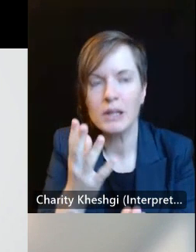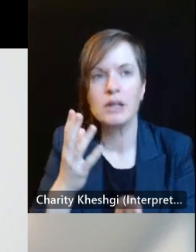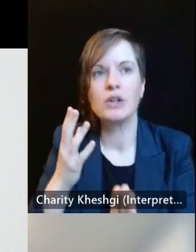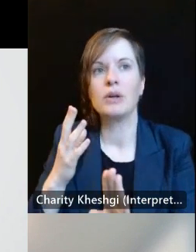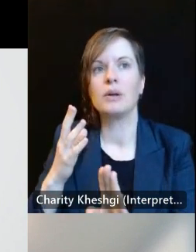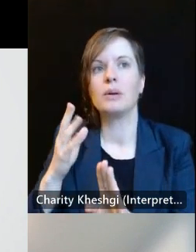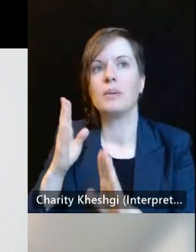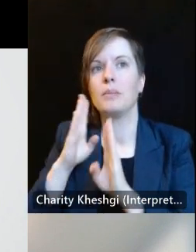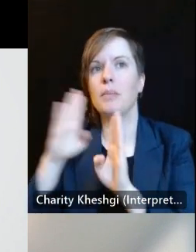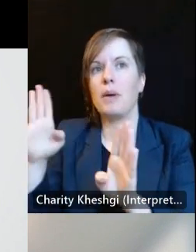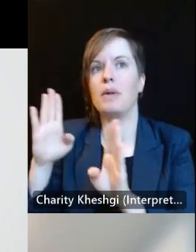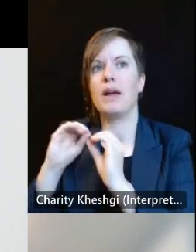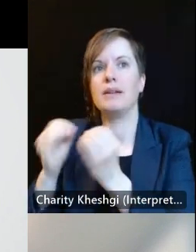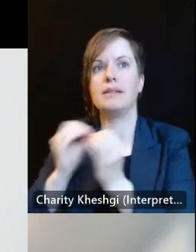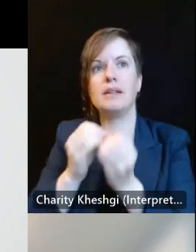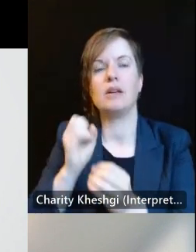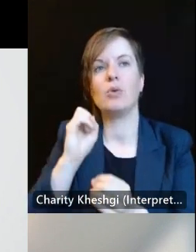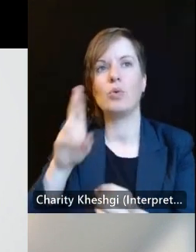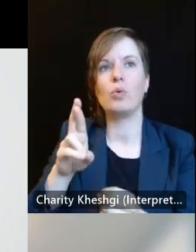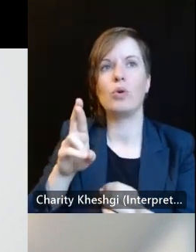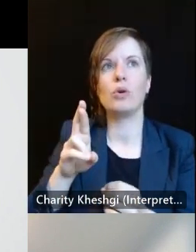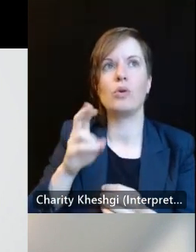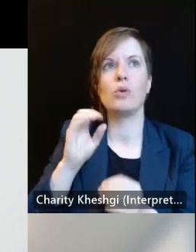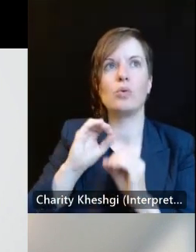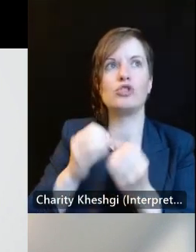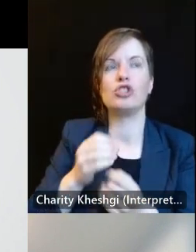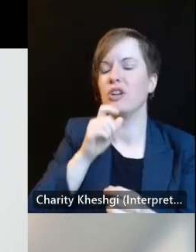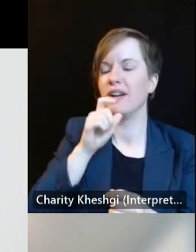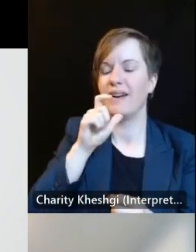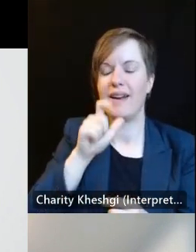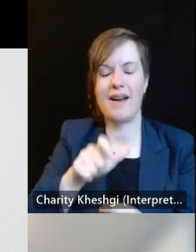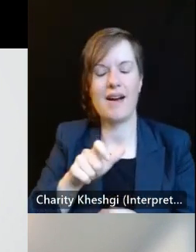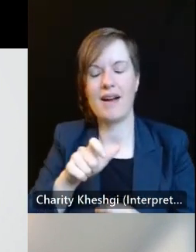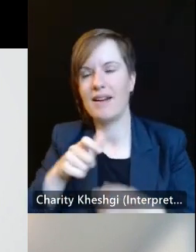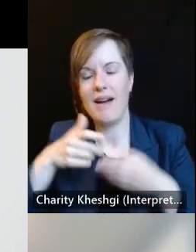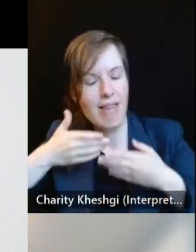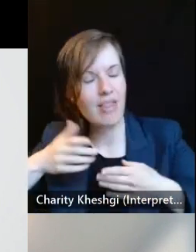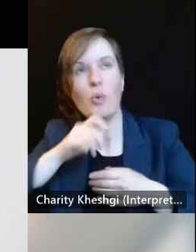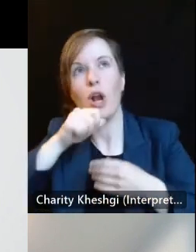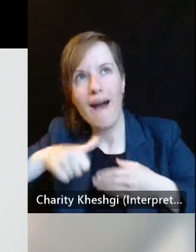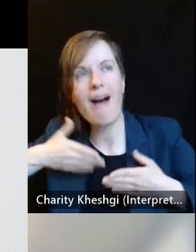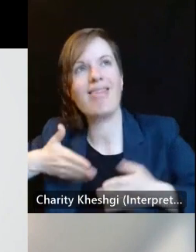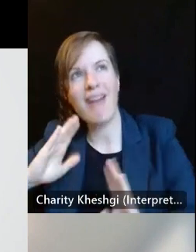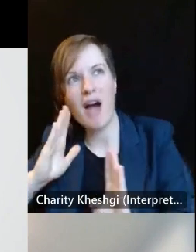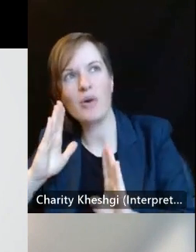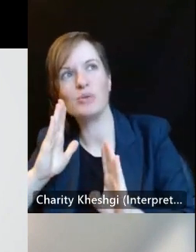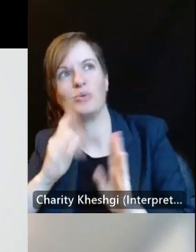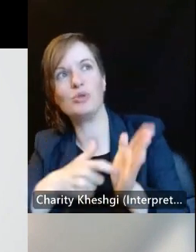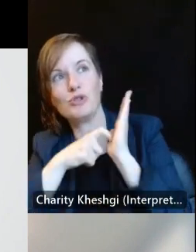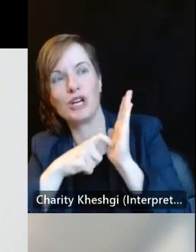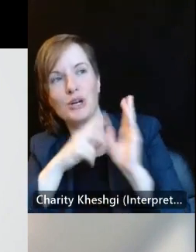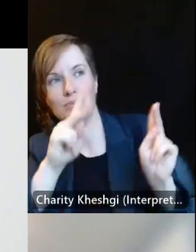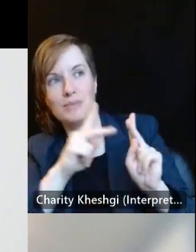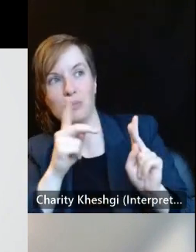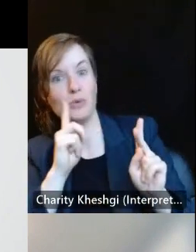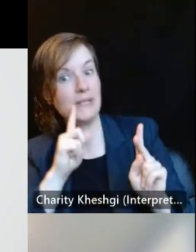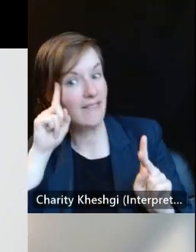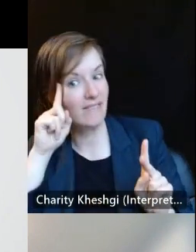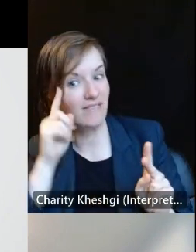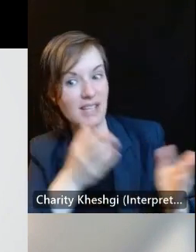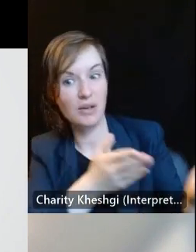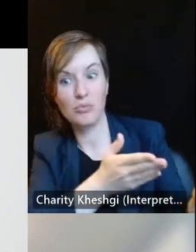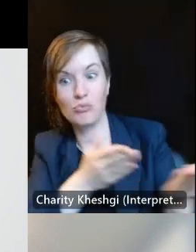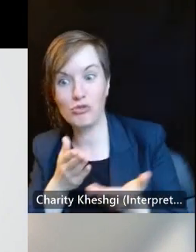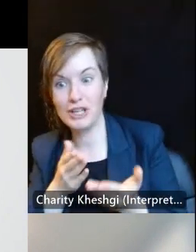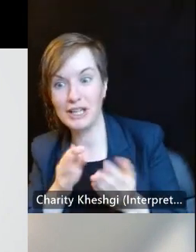require someone who is deaf, for instance, to bring someone with them to interpret. and are generally not allowed to rely on